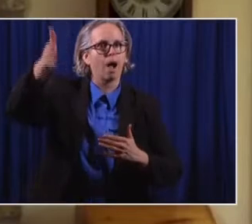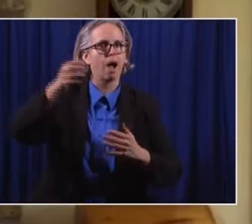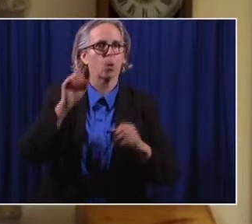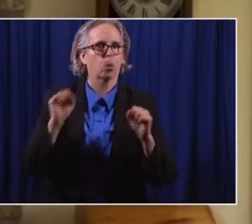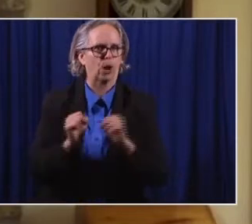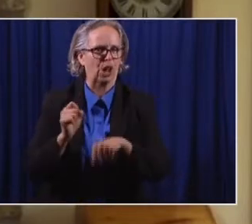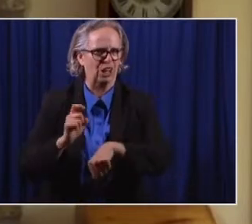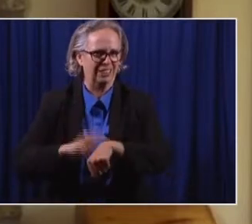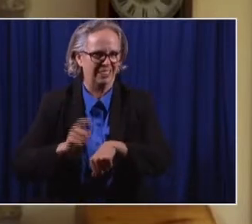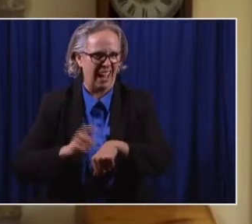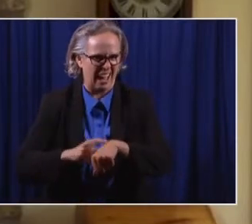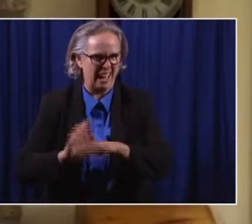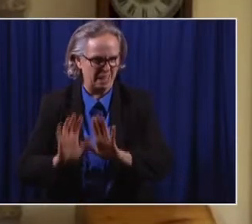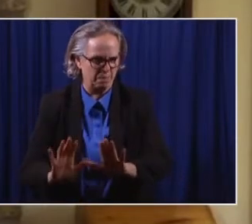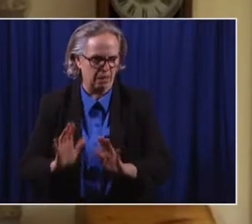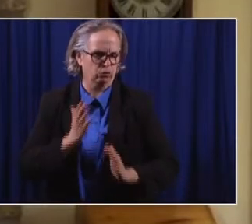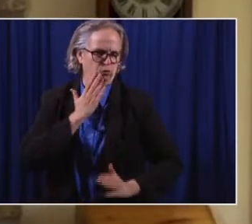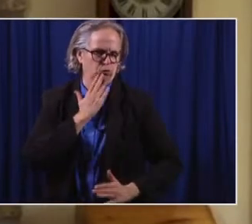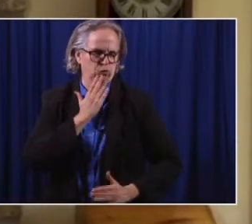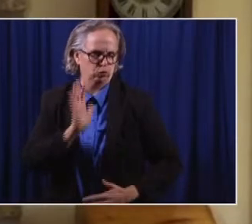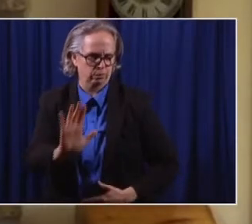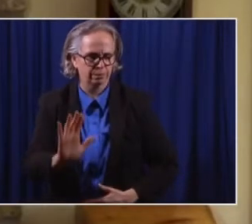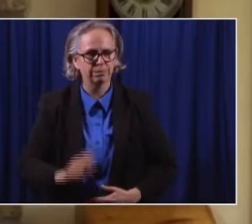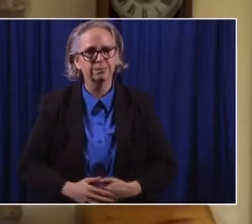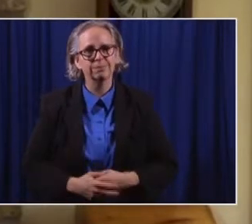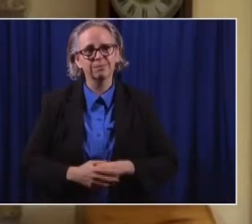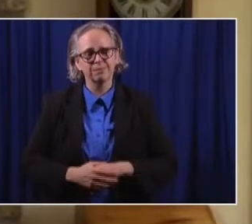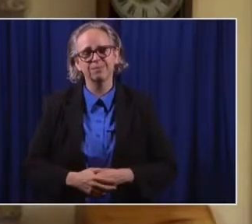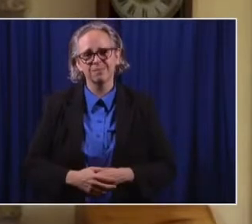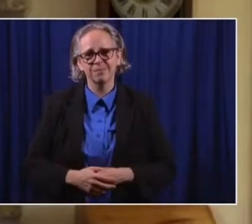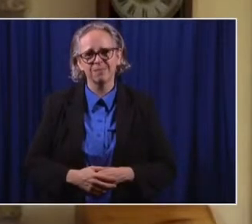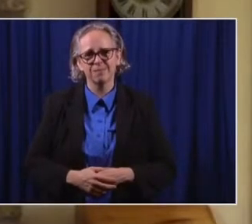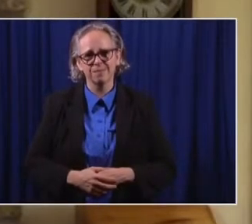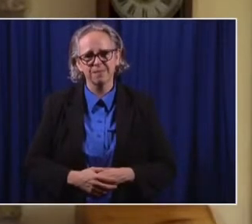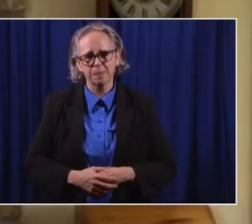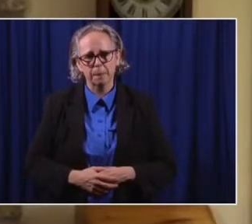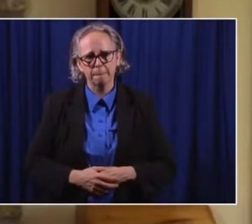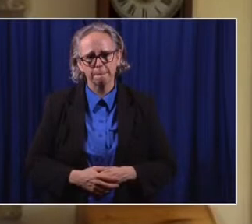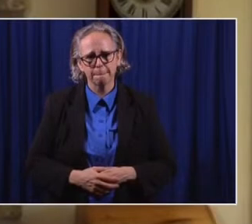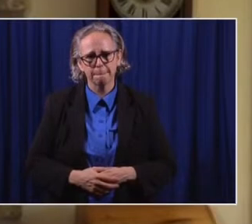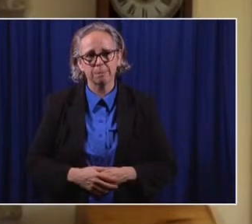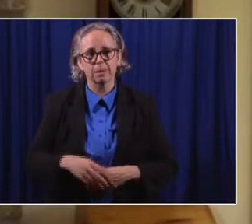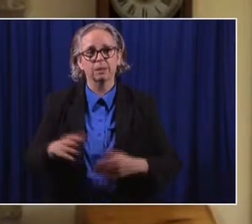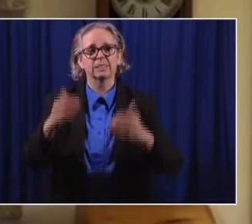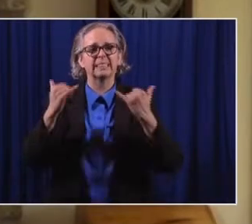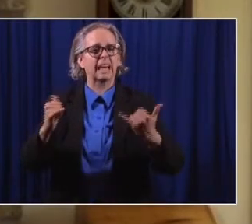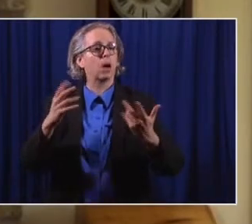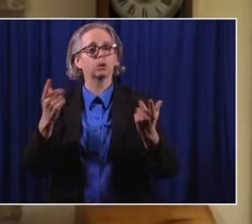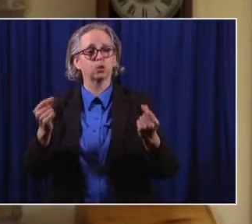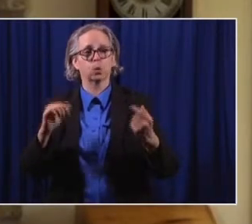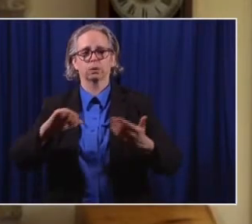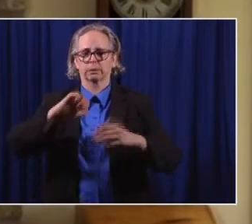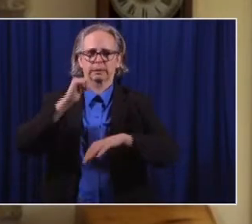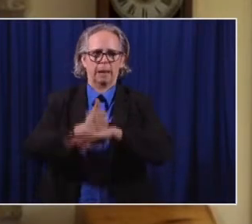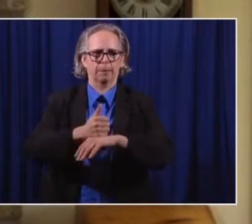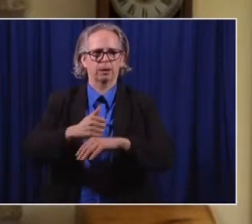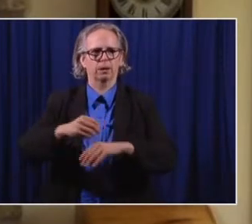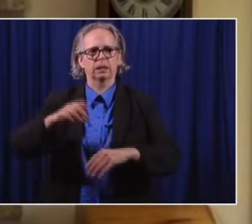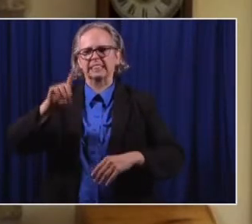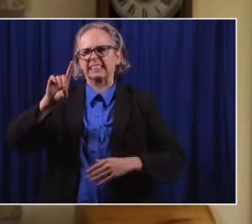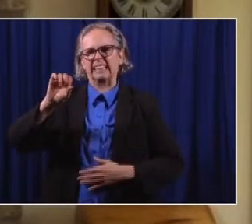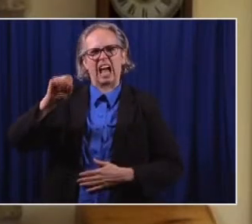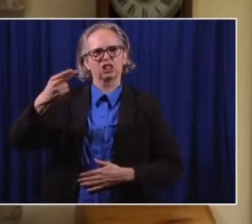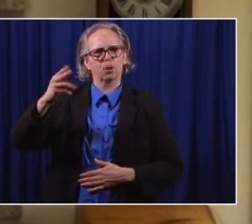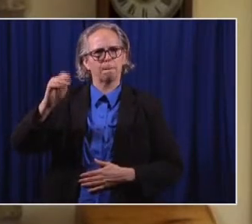lower. We're unveiling a new dashboard today. We've continued throughout